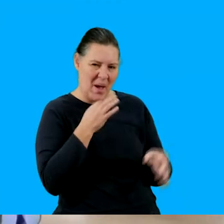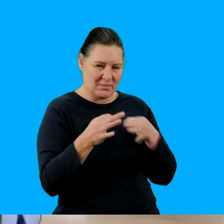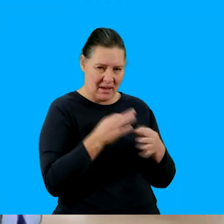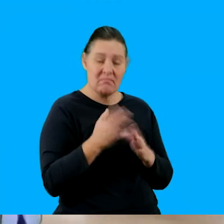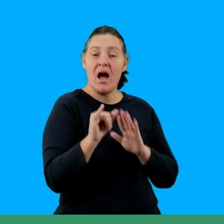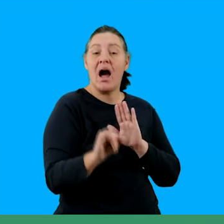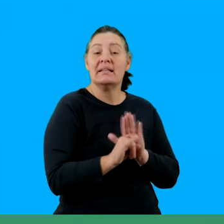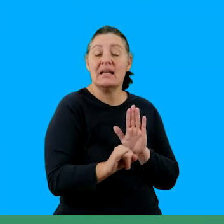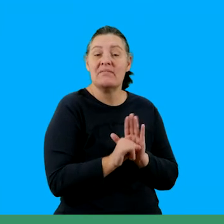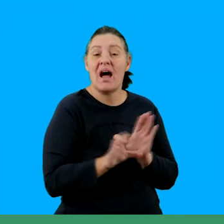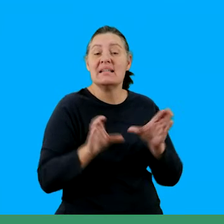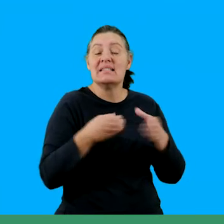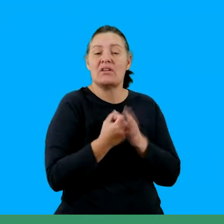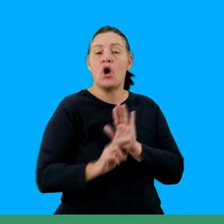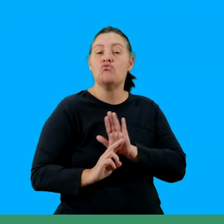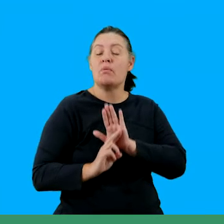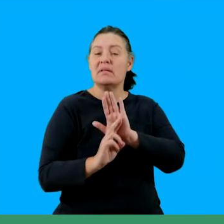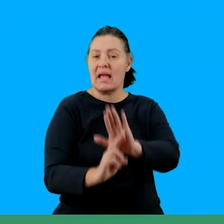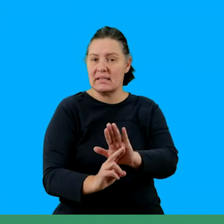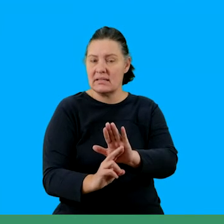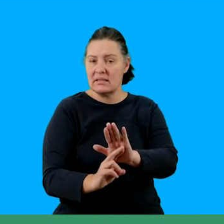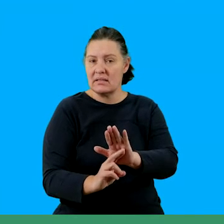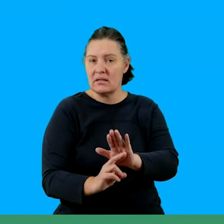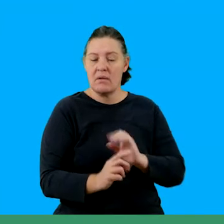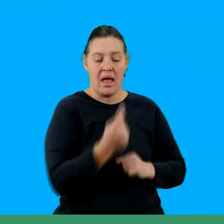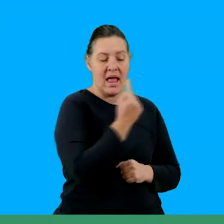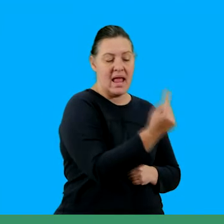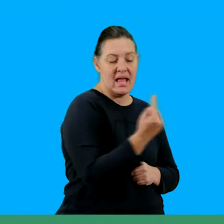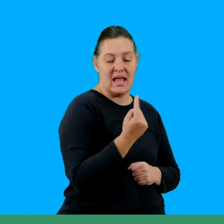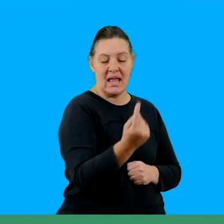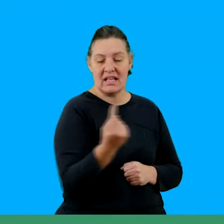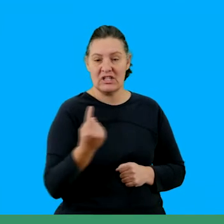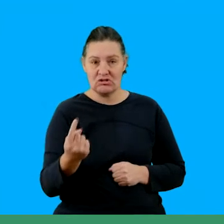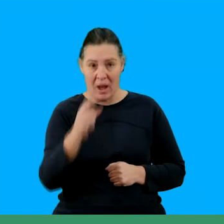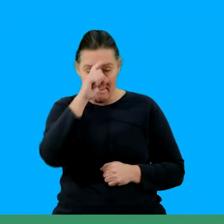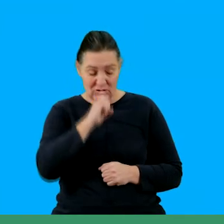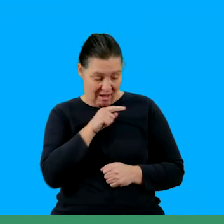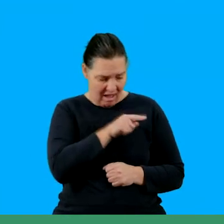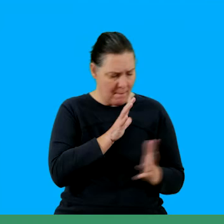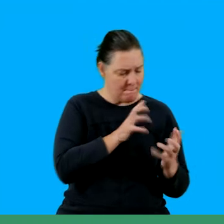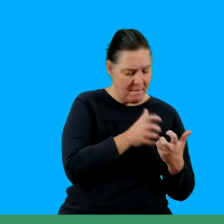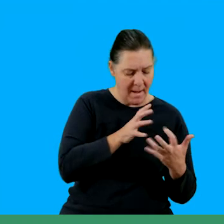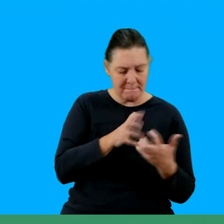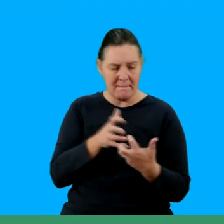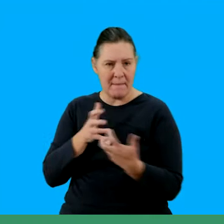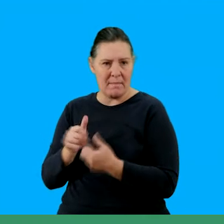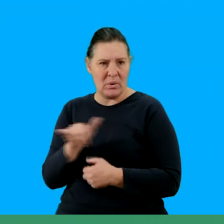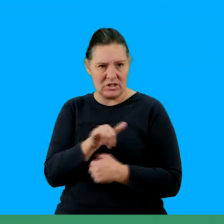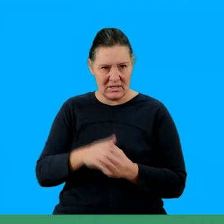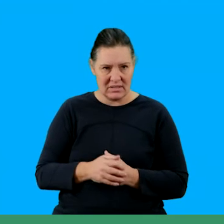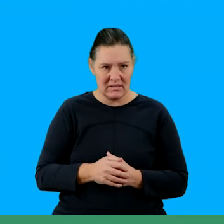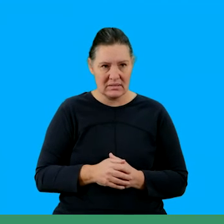about. Identify the sector represented by each picture below. We